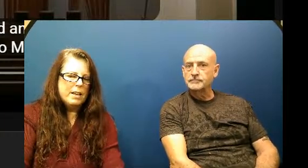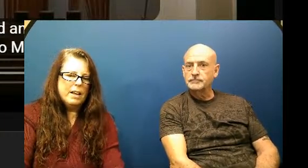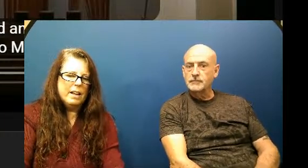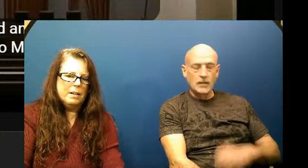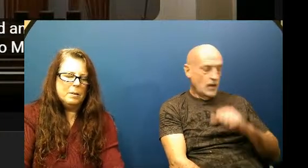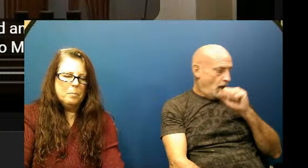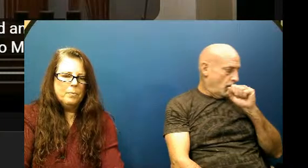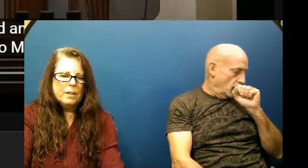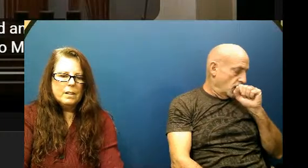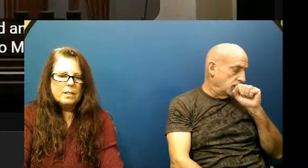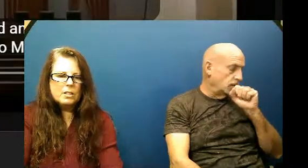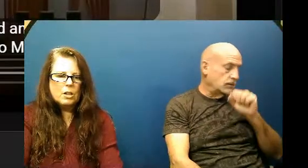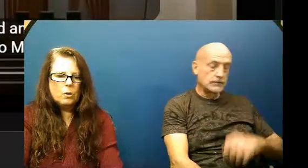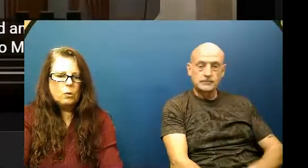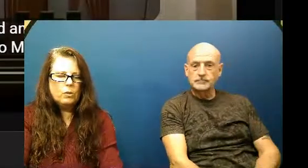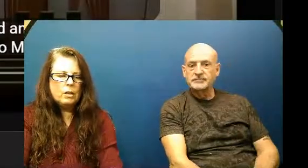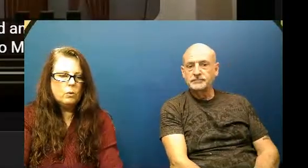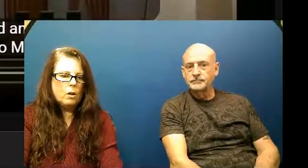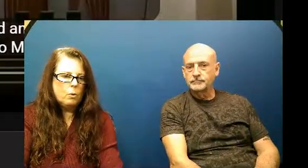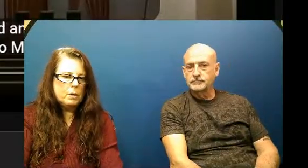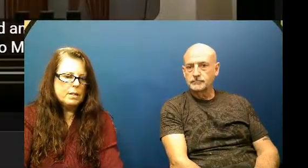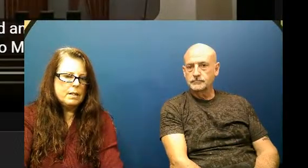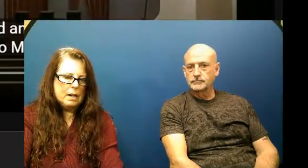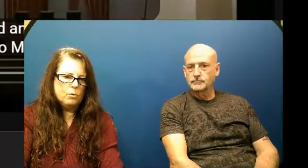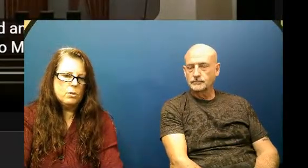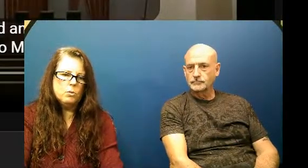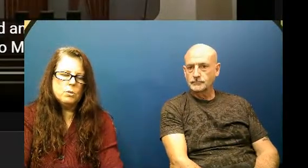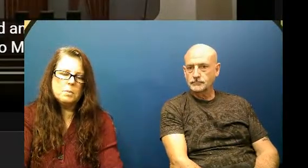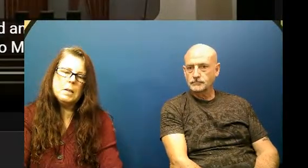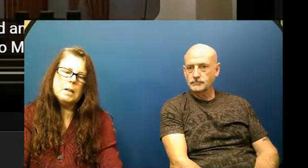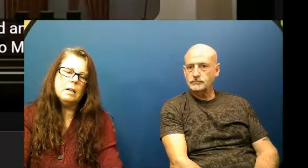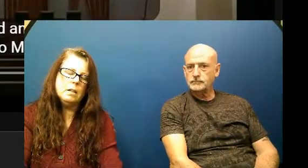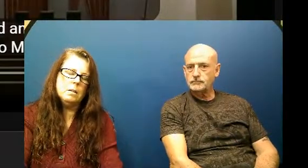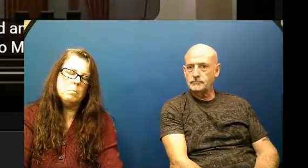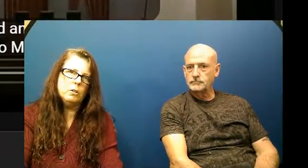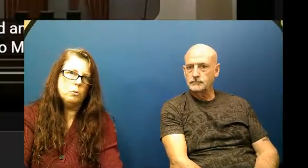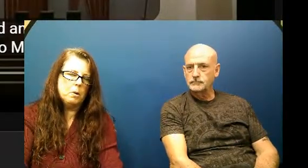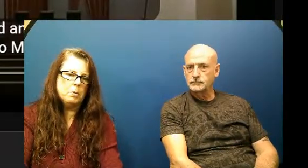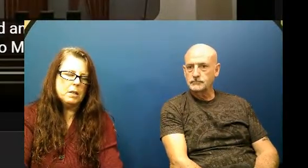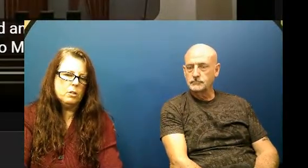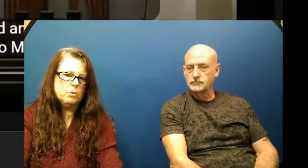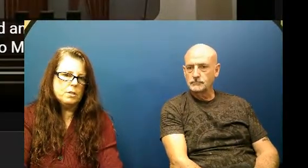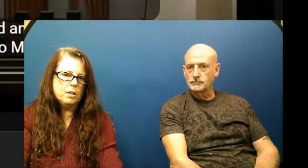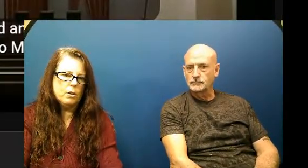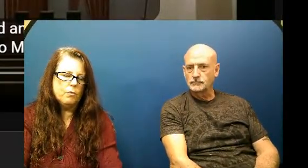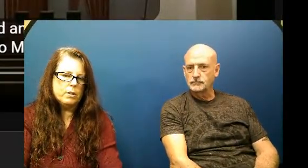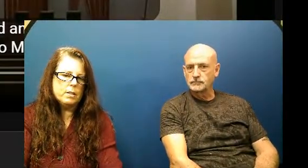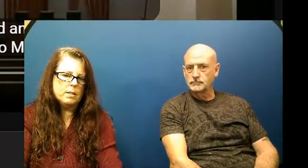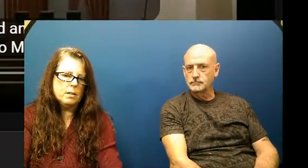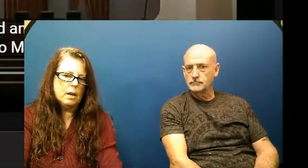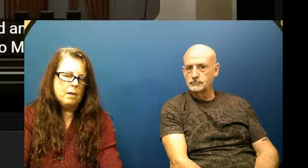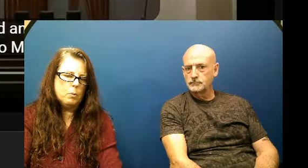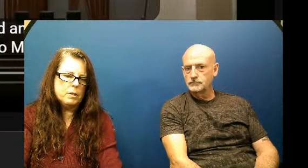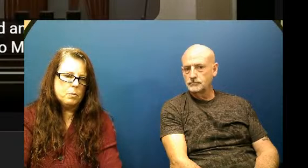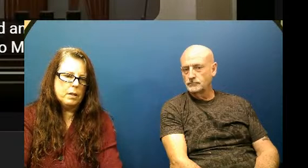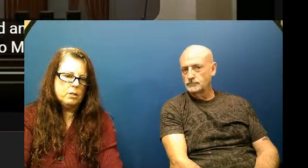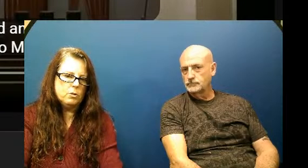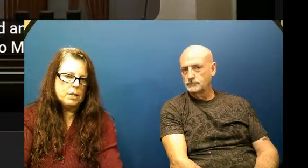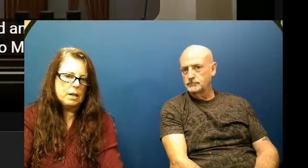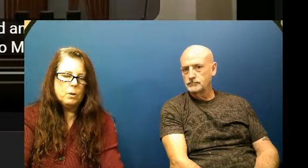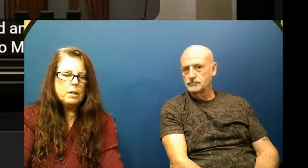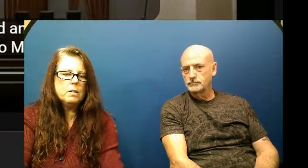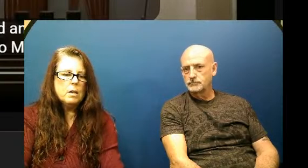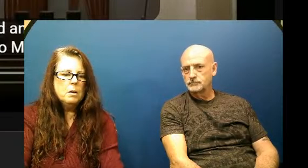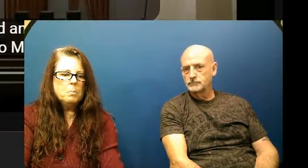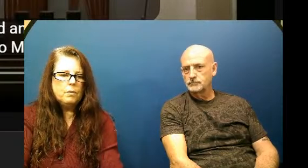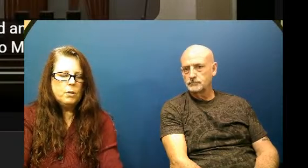Roberts. So they don't always announce who's speaking, but you'll probably get used to their voices, and every once in a while they do